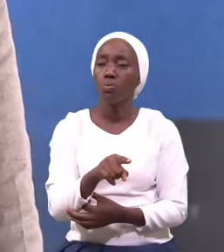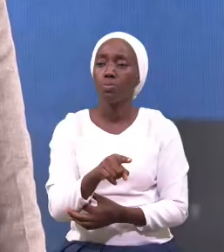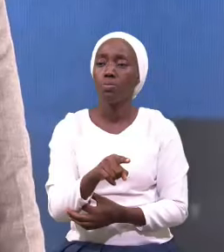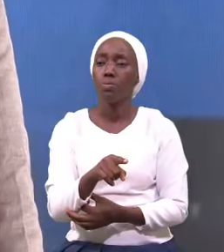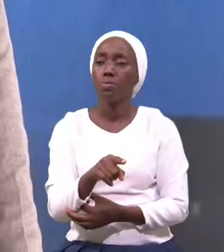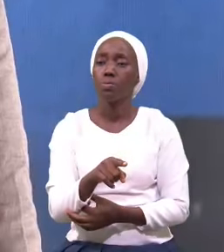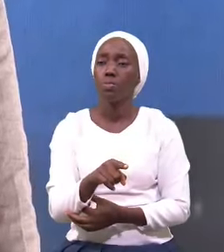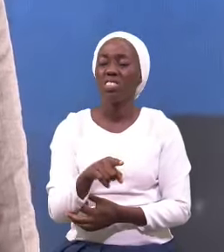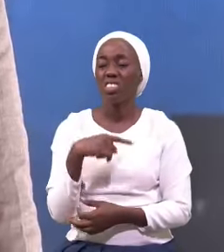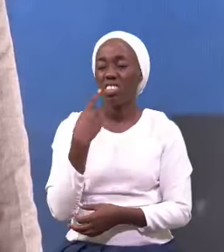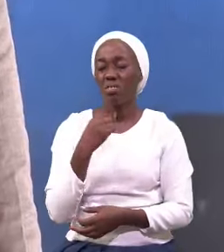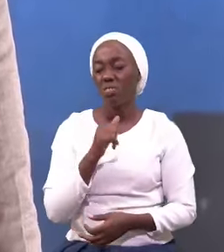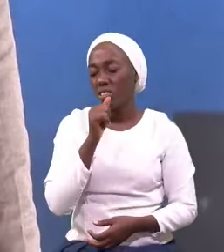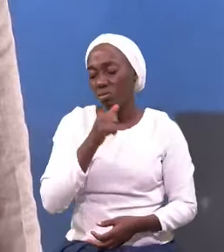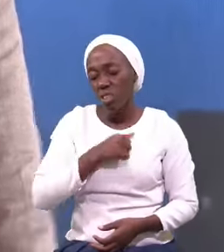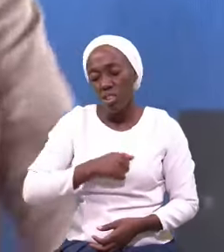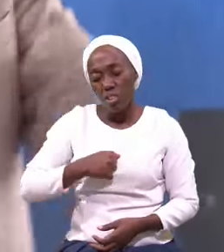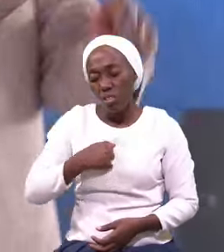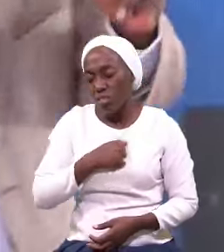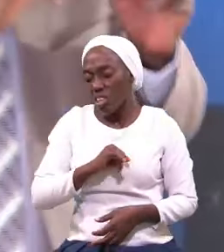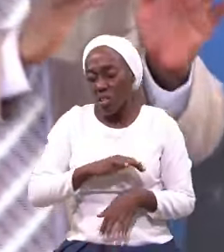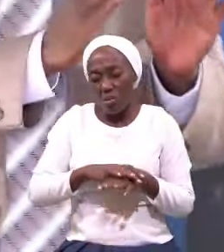You say, I'm sorry, I don't feel like.